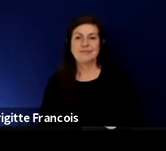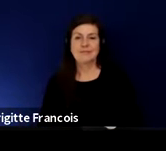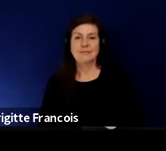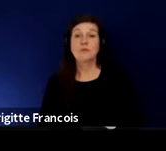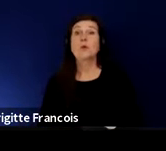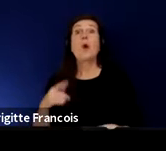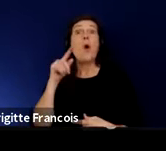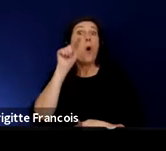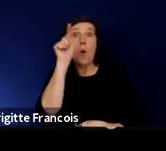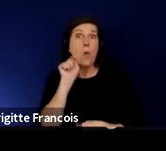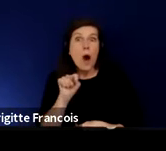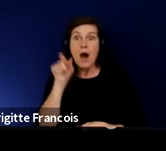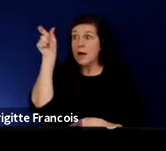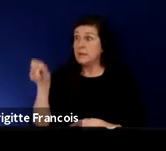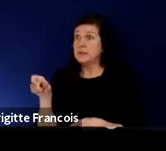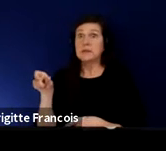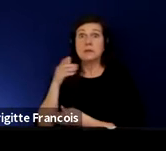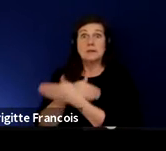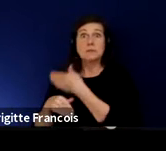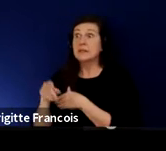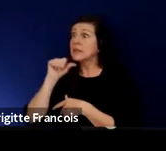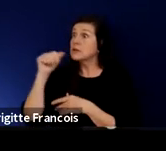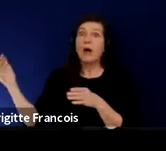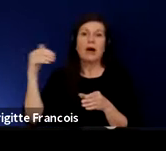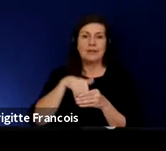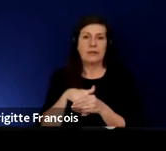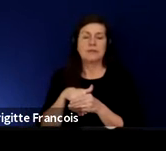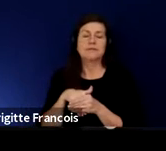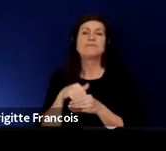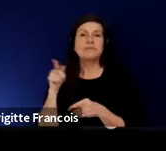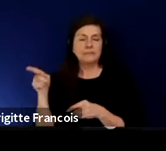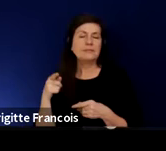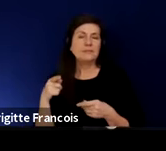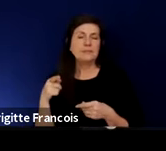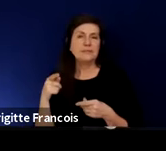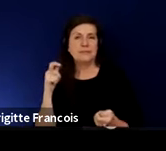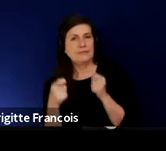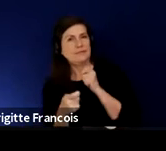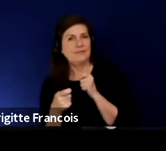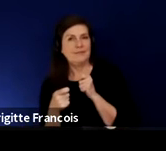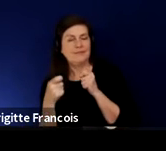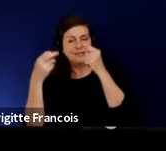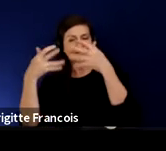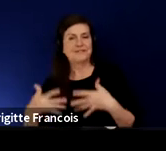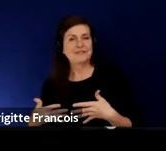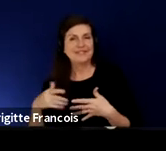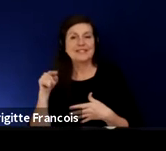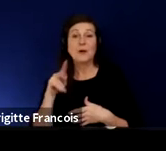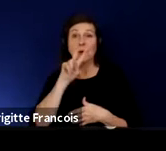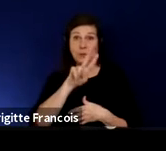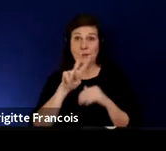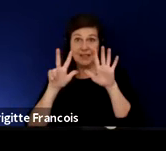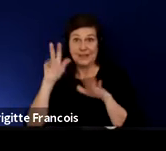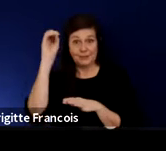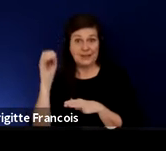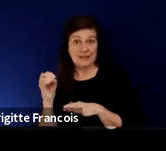with disabilities are not involved, then interestingly enough, the numbers changed a bit. So 28% said